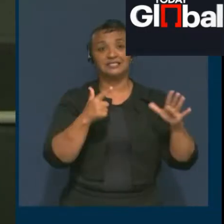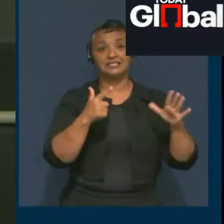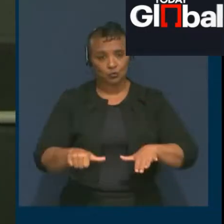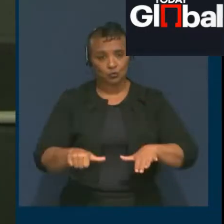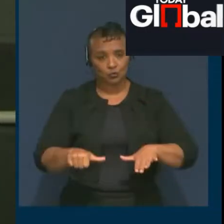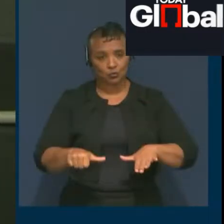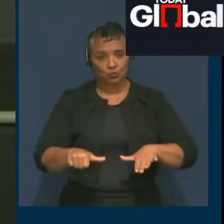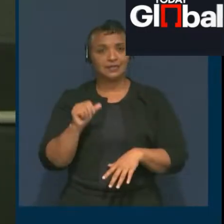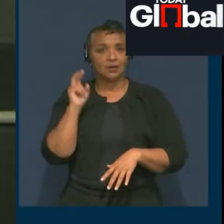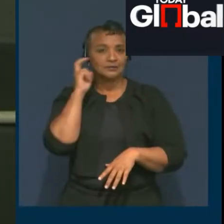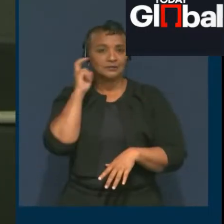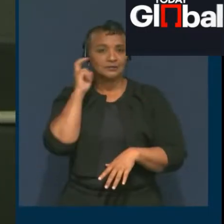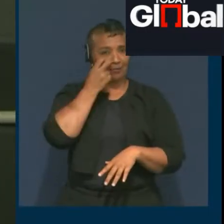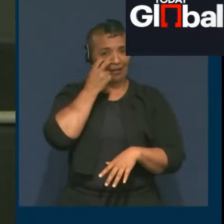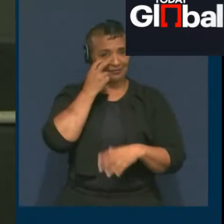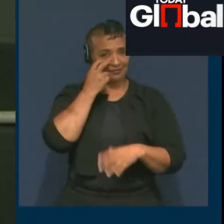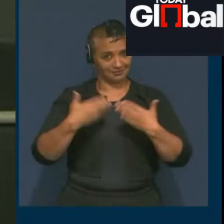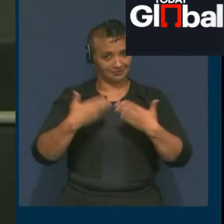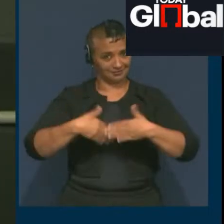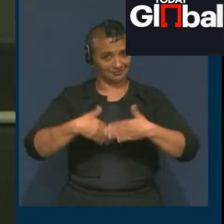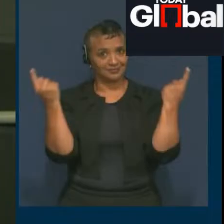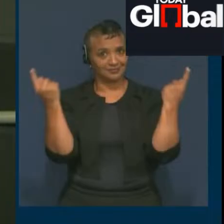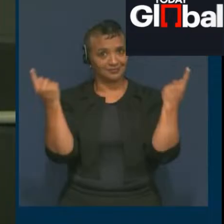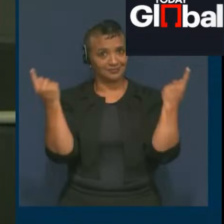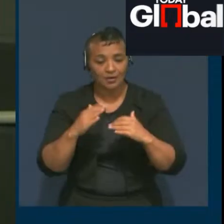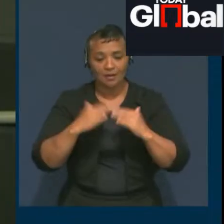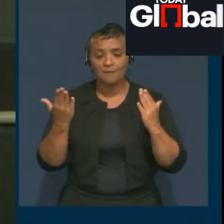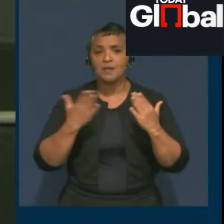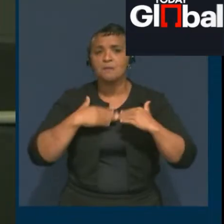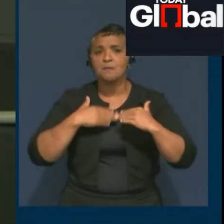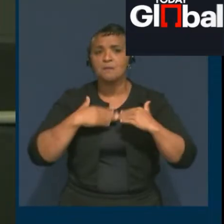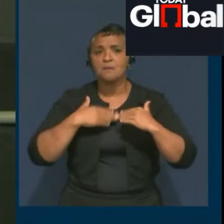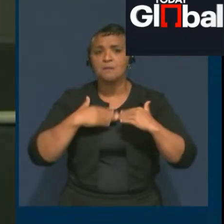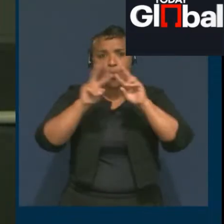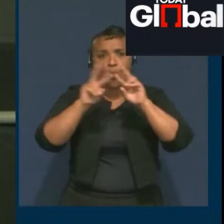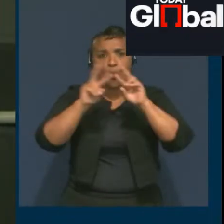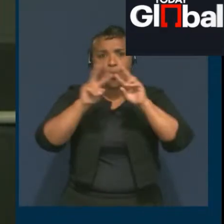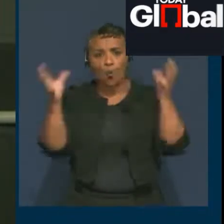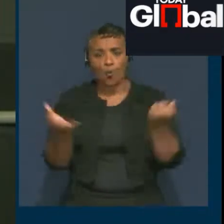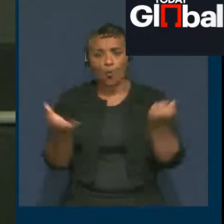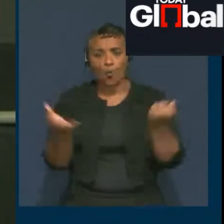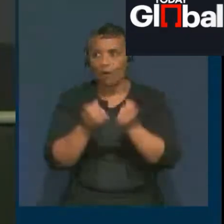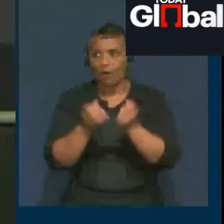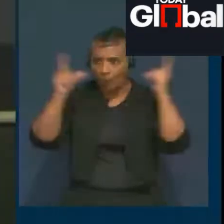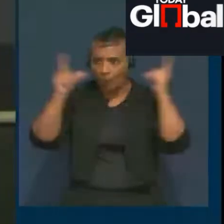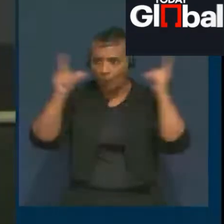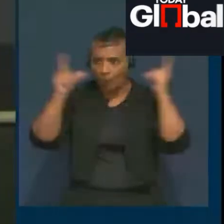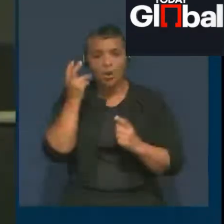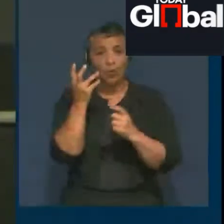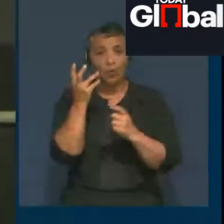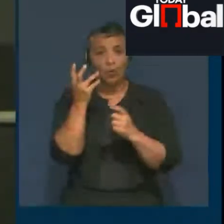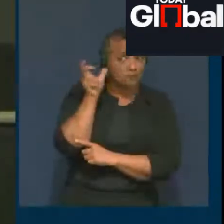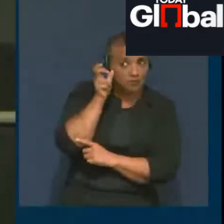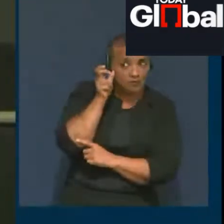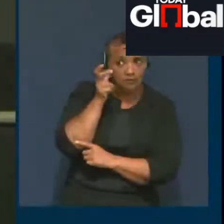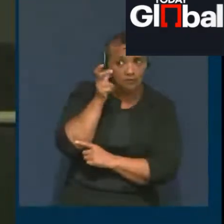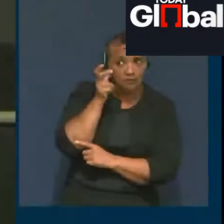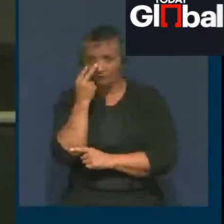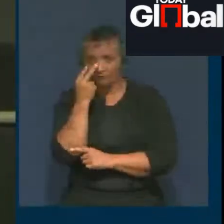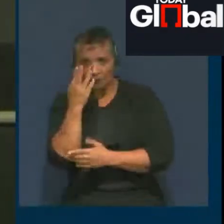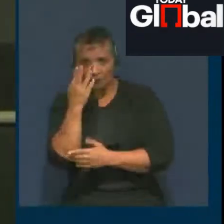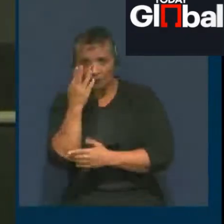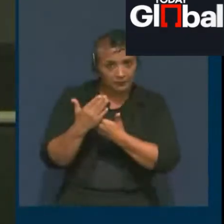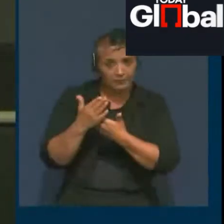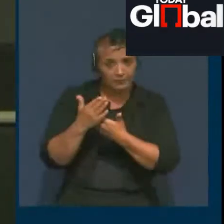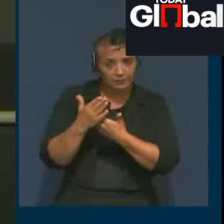Deaf Blindness, thereby enhancing international awareness of the rights of persons with the hearing and visual disabilities and calling for the removal of barriers